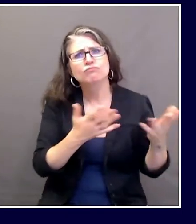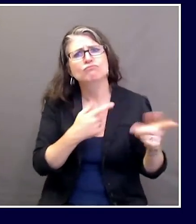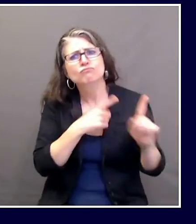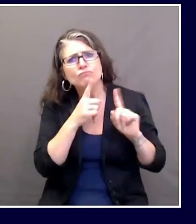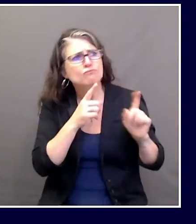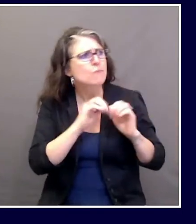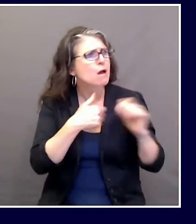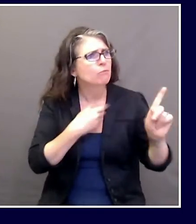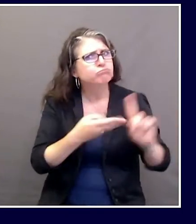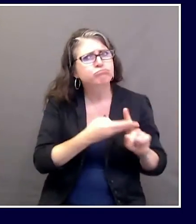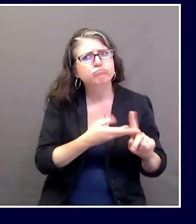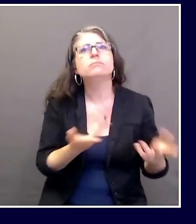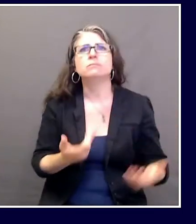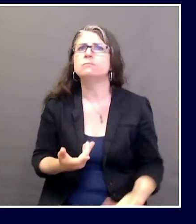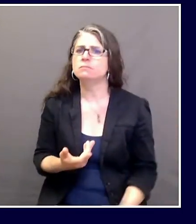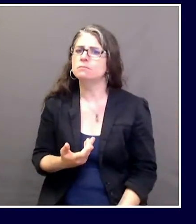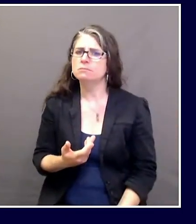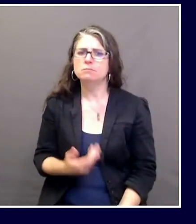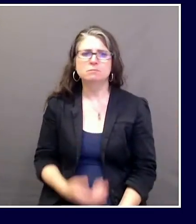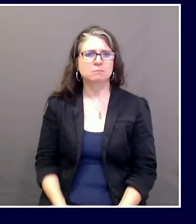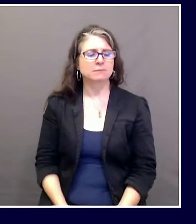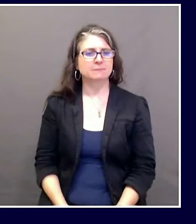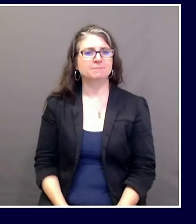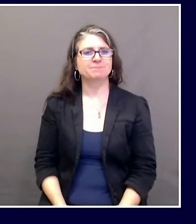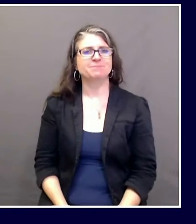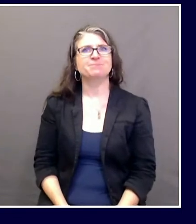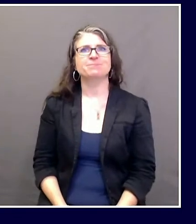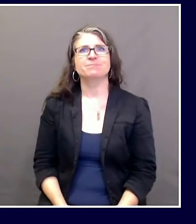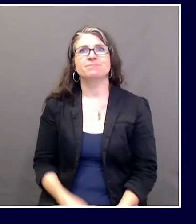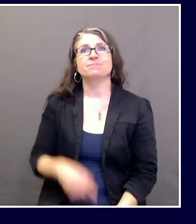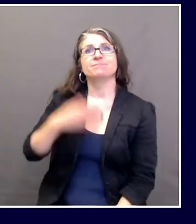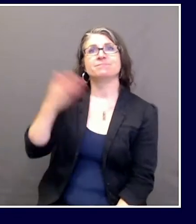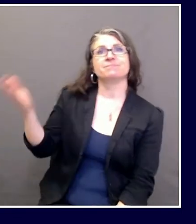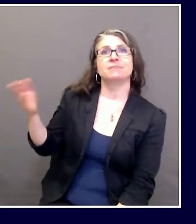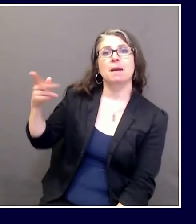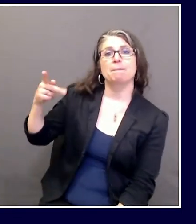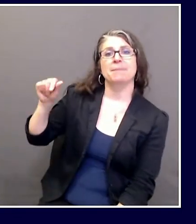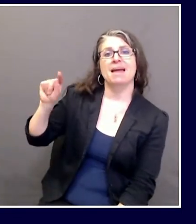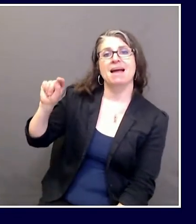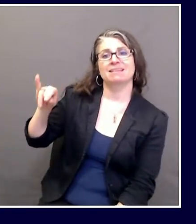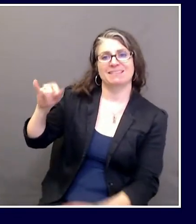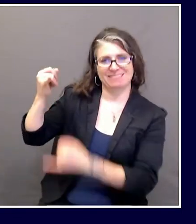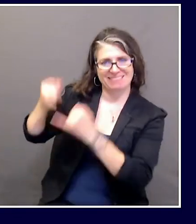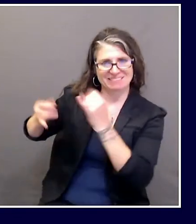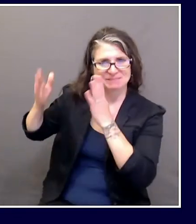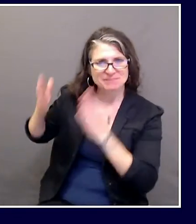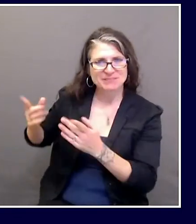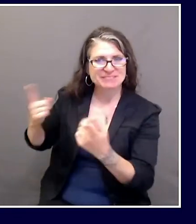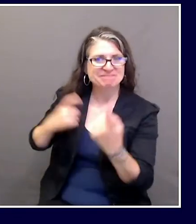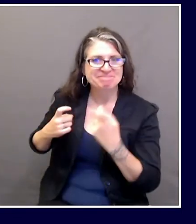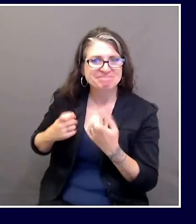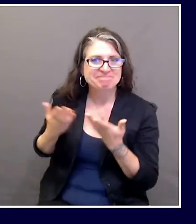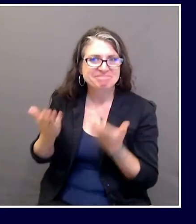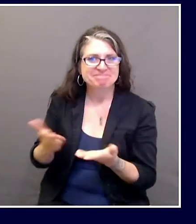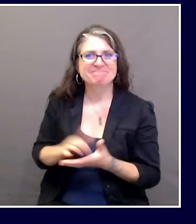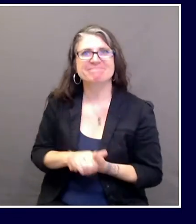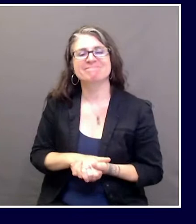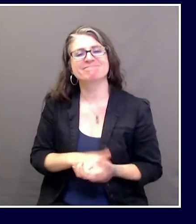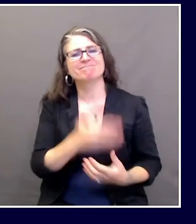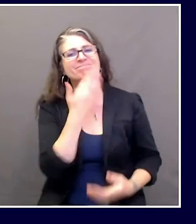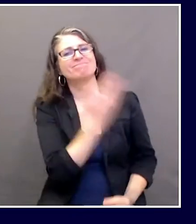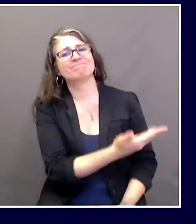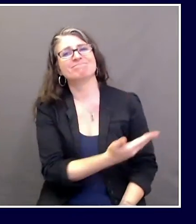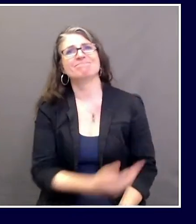Yep. And the last question for the afternoon goes to Patty White. Thank you, Dr. Shaw and Commissioner Lambrew. With President